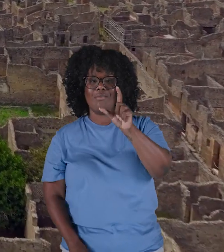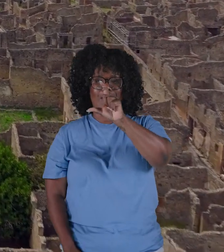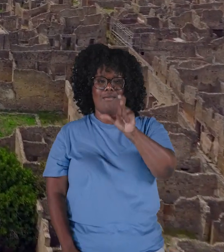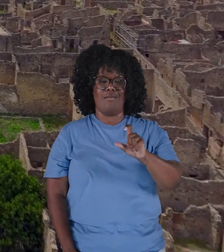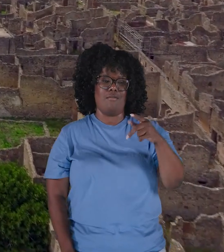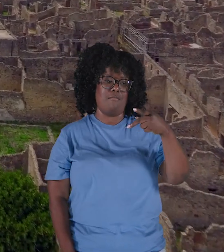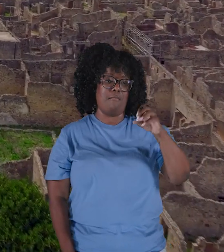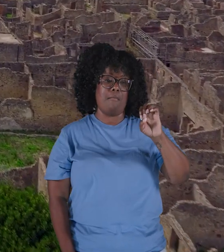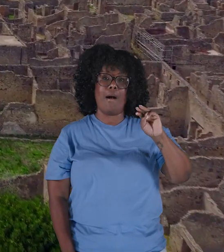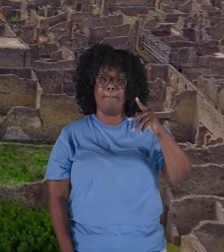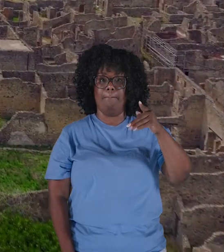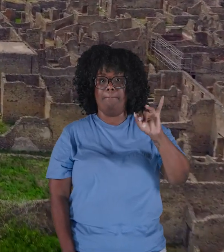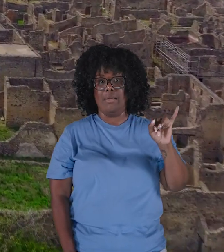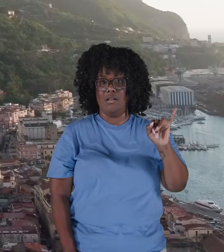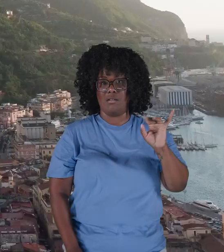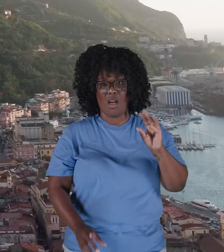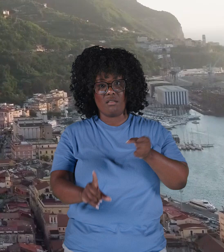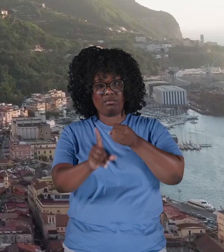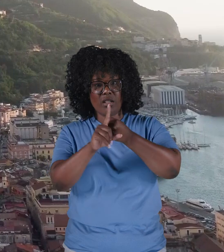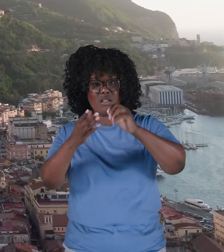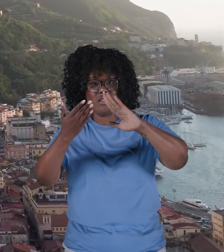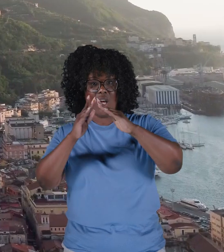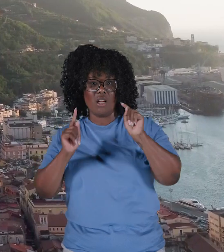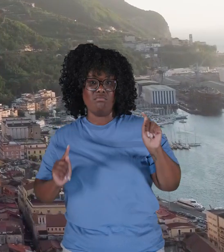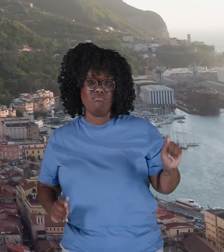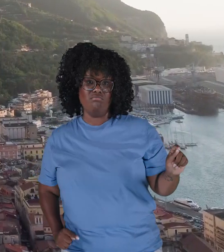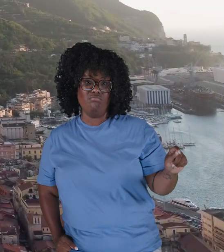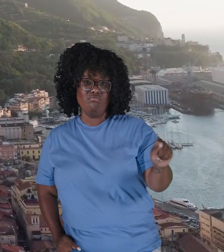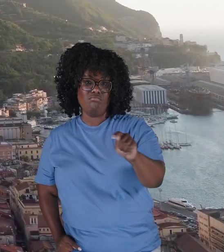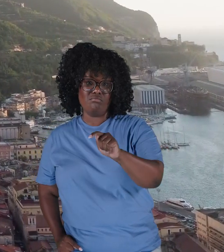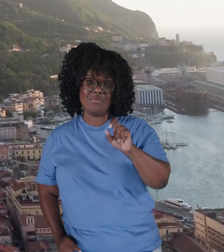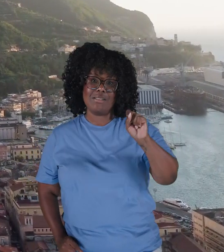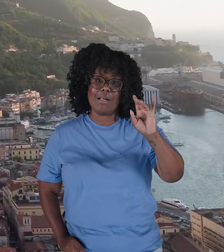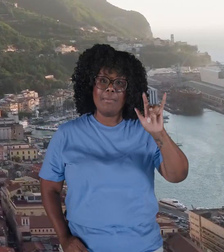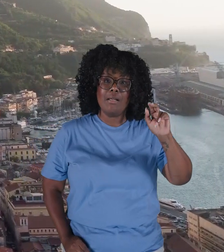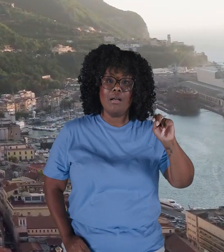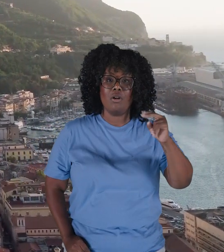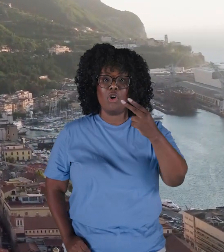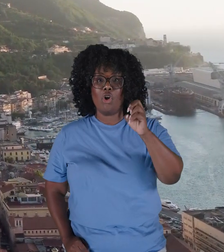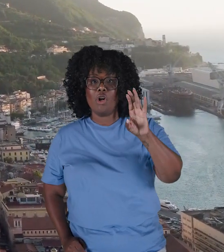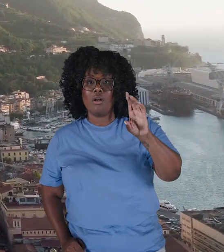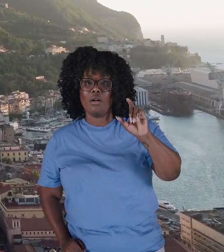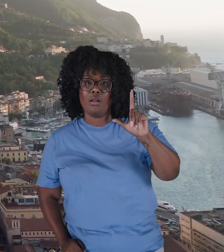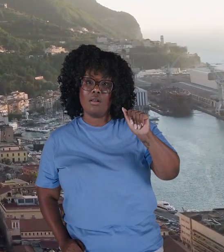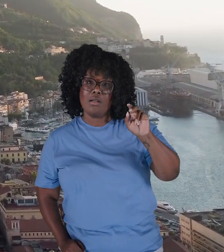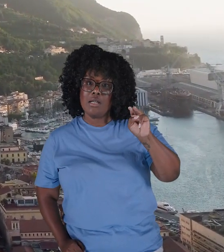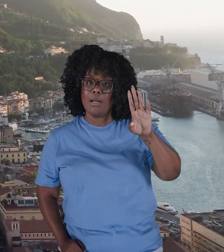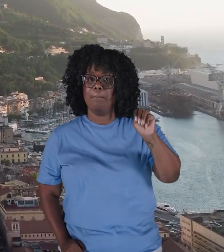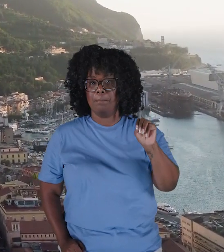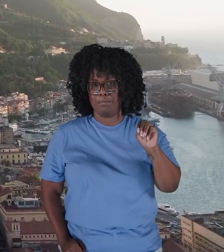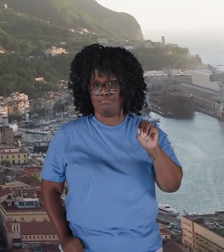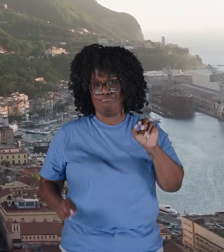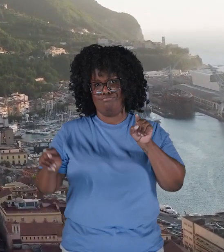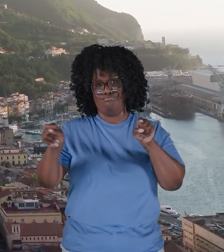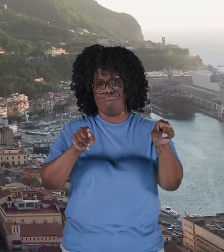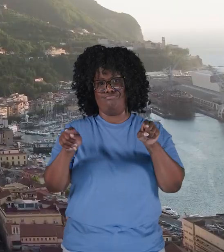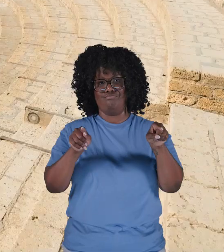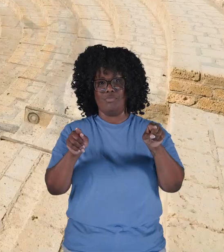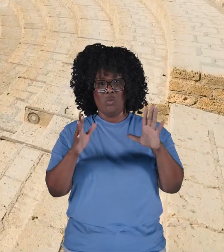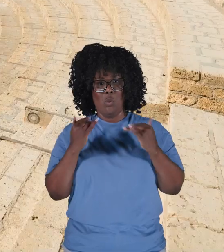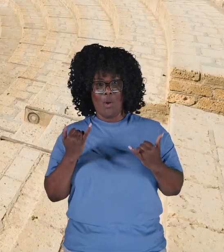the city of Pompeii, Italy, and also affected the cities of Stabiae and